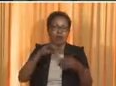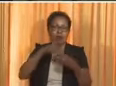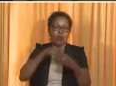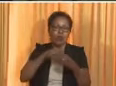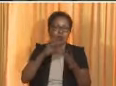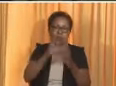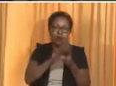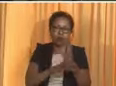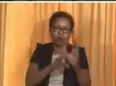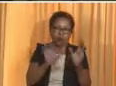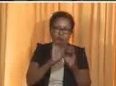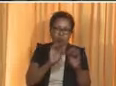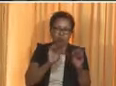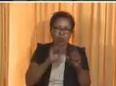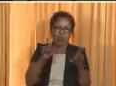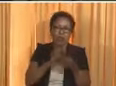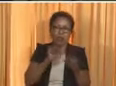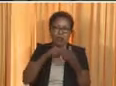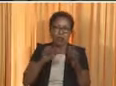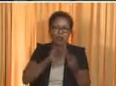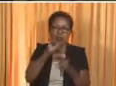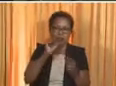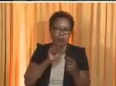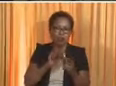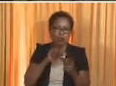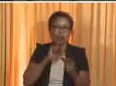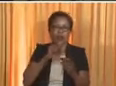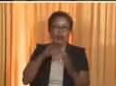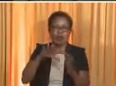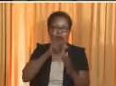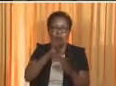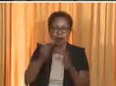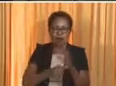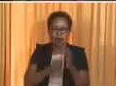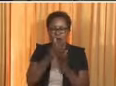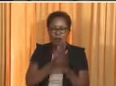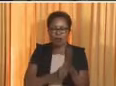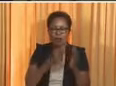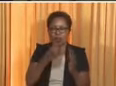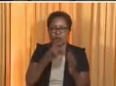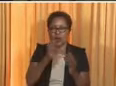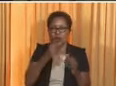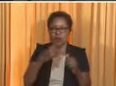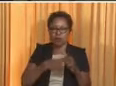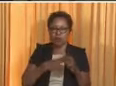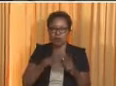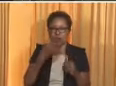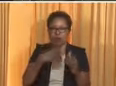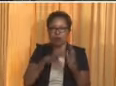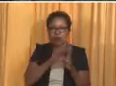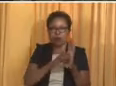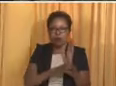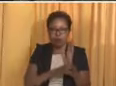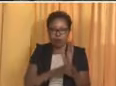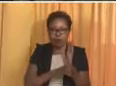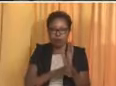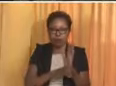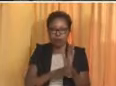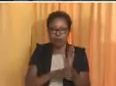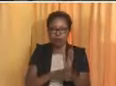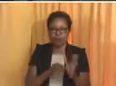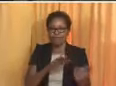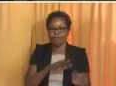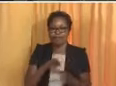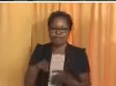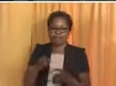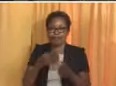ambit, and in particular, which are not to be found under Article 257 of the Constitution. In summary,